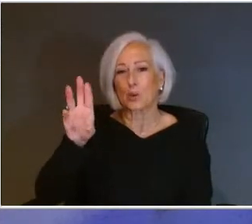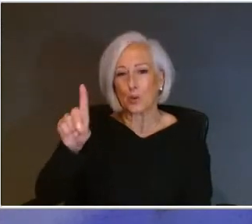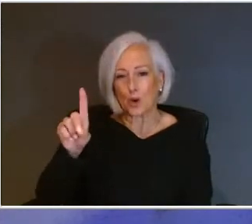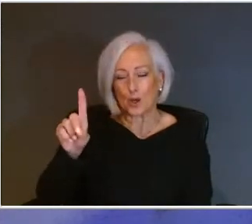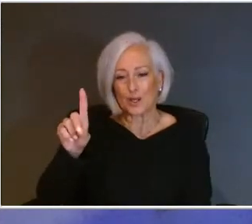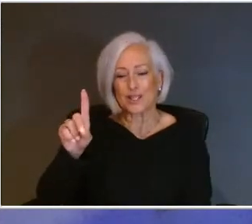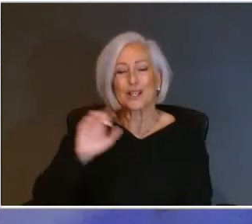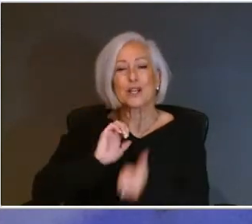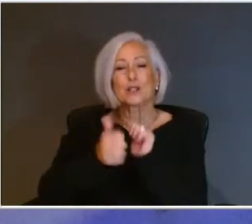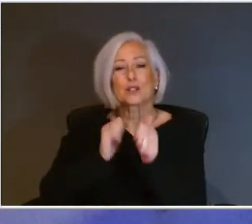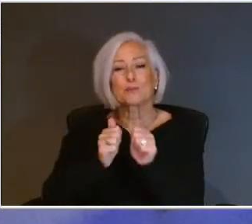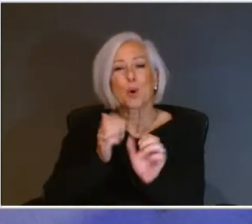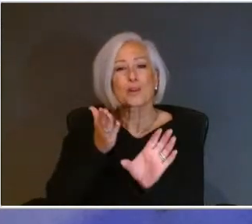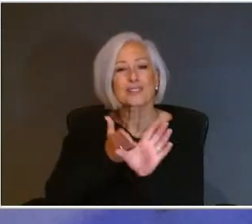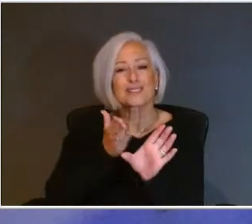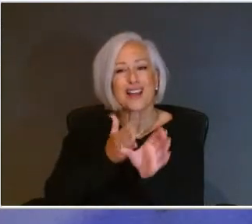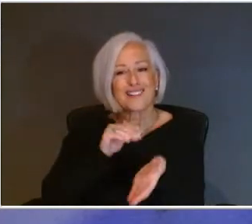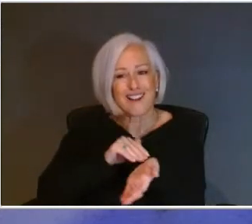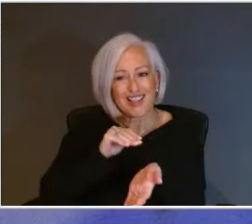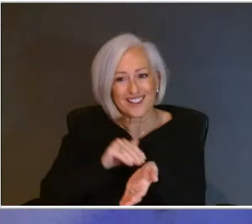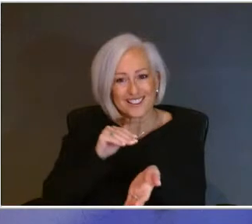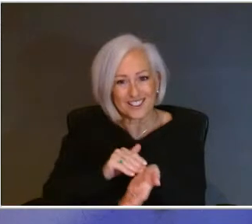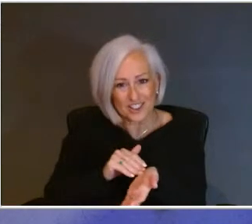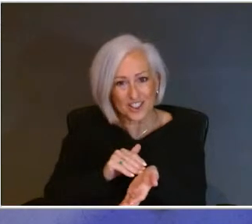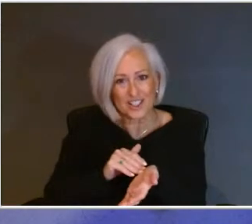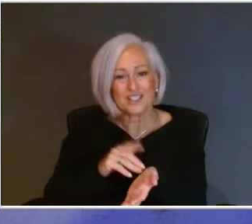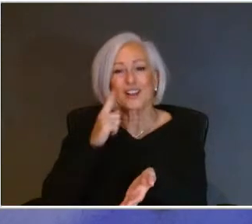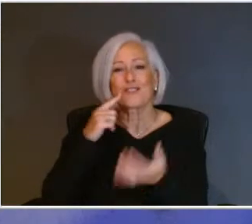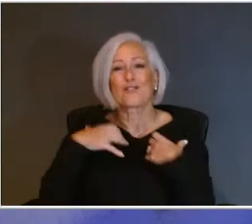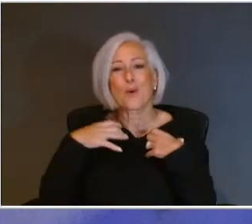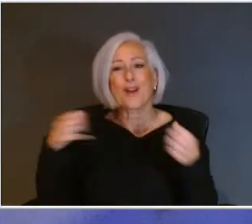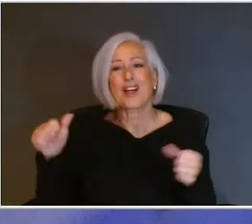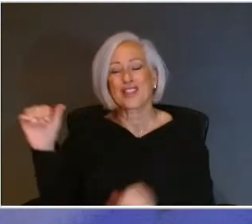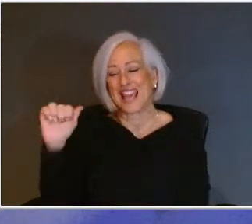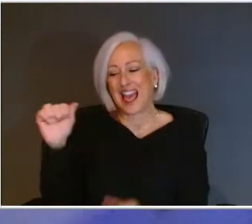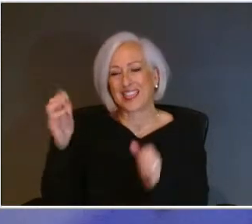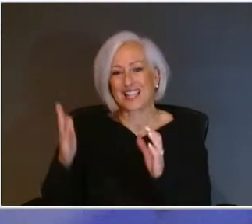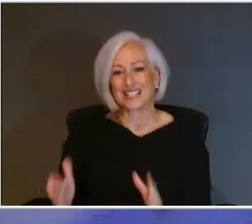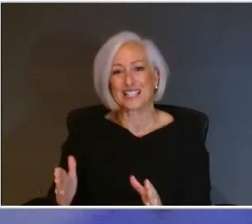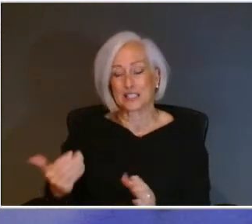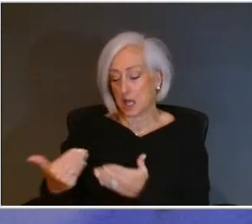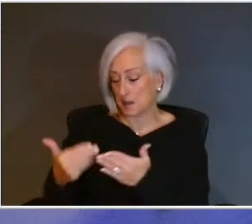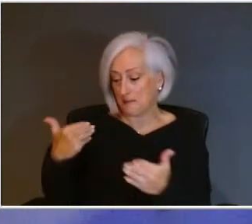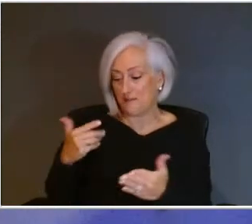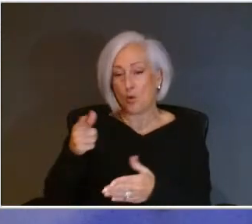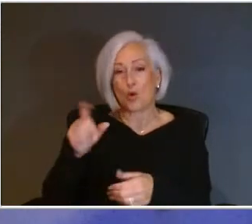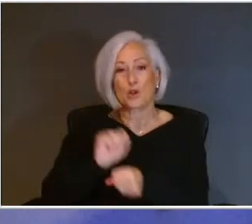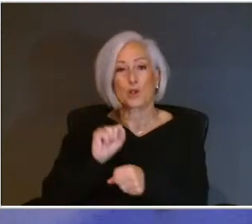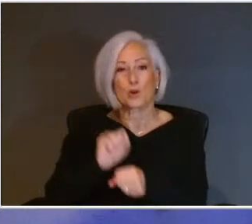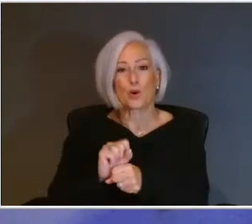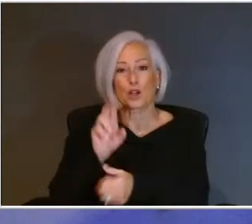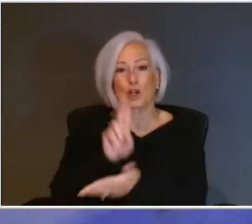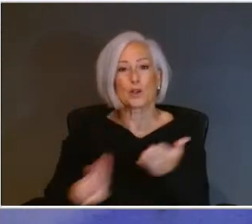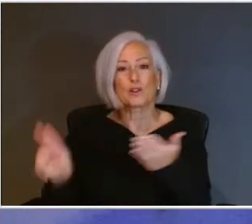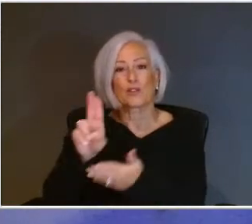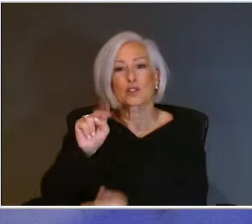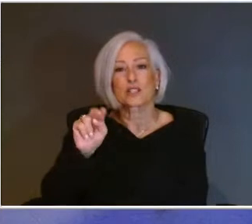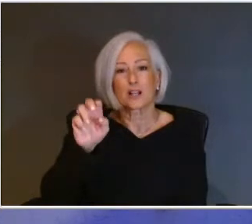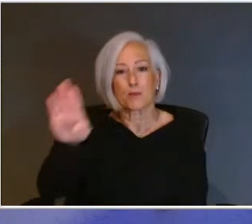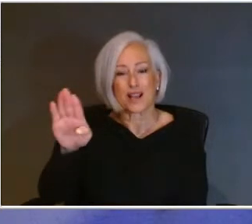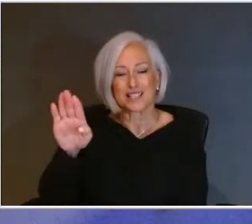with a history of helping student athletes. But before coming here, Dr. Woods, you work for the University of Nebraska Athletics Department as